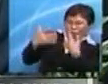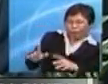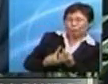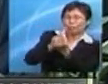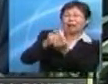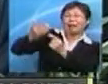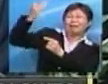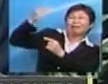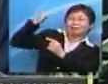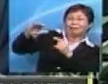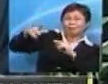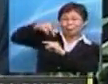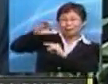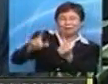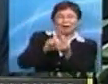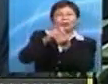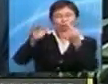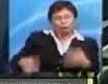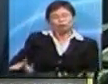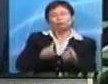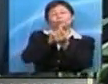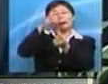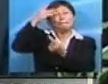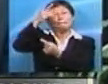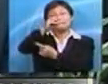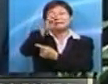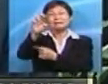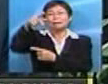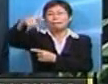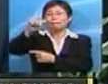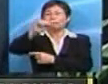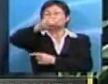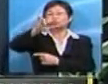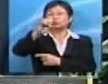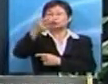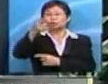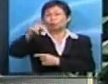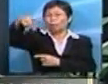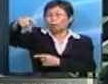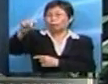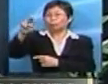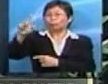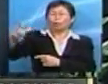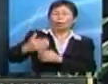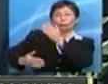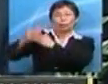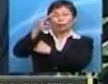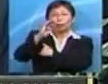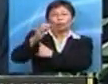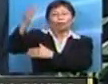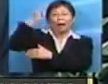especially Mr. Jean-Paul Trudeau, who was the head of the French investigation team, former director general of